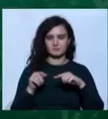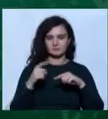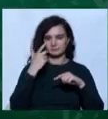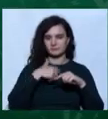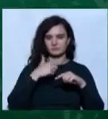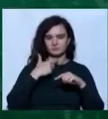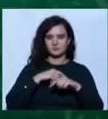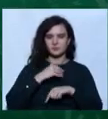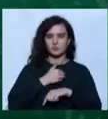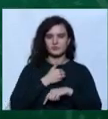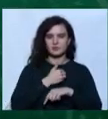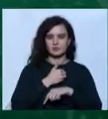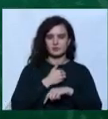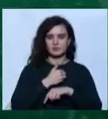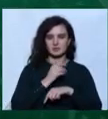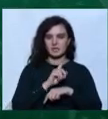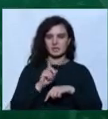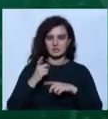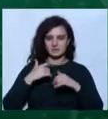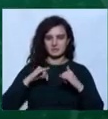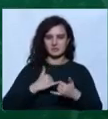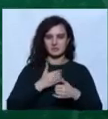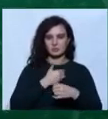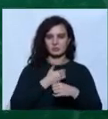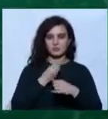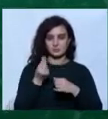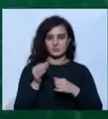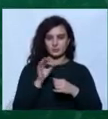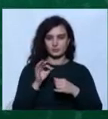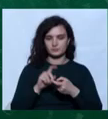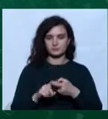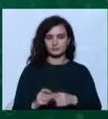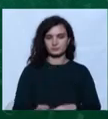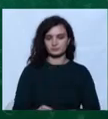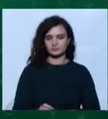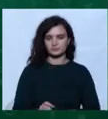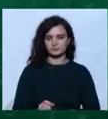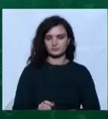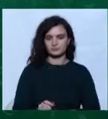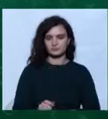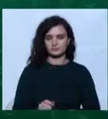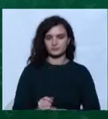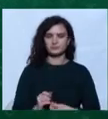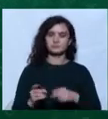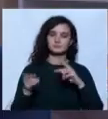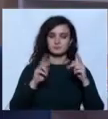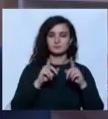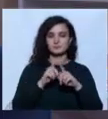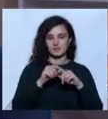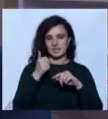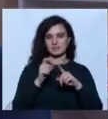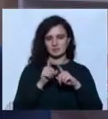selfish desire for something, and especially money. But let's move on to a nicer